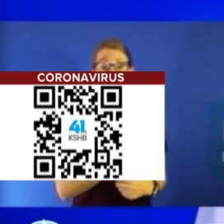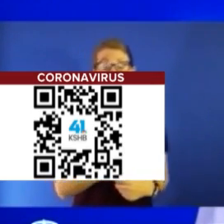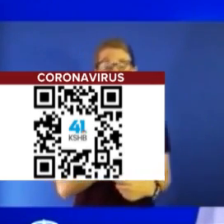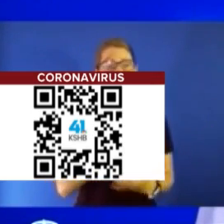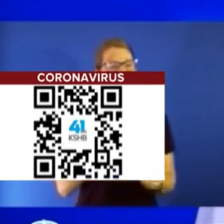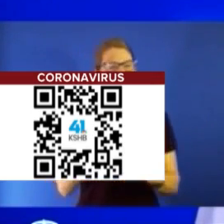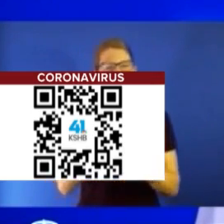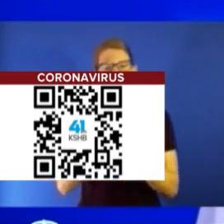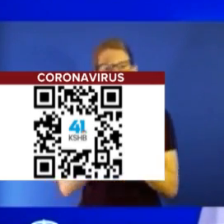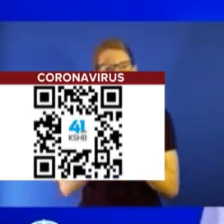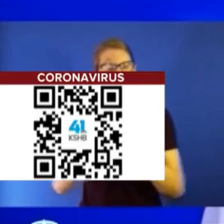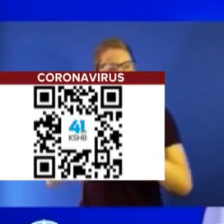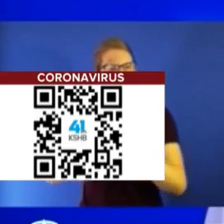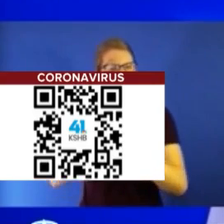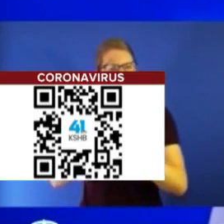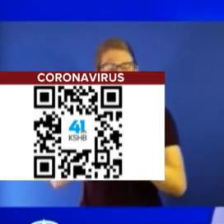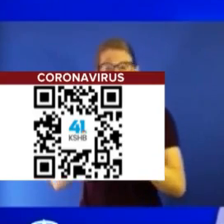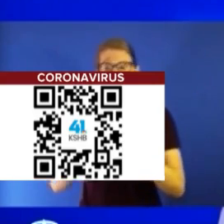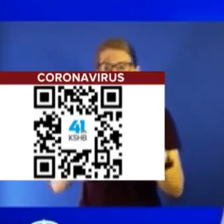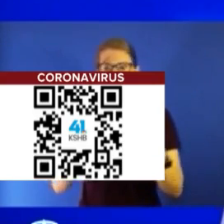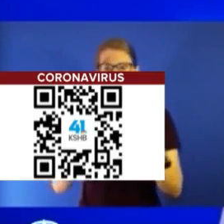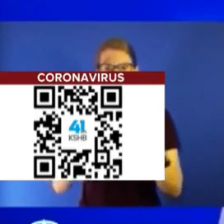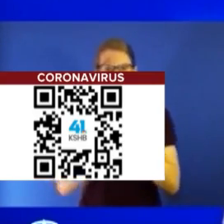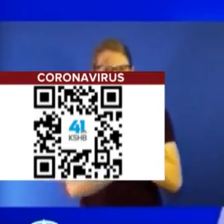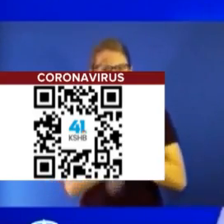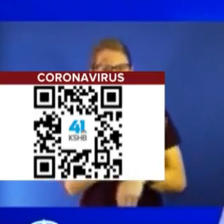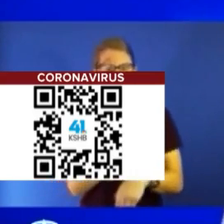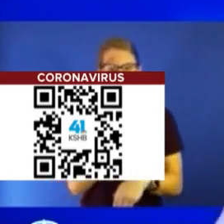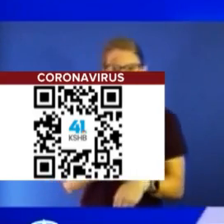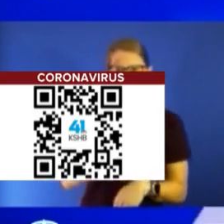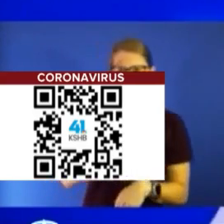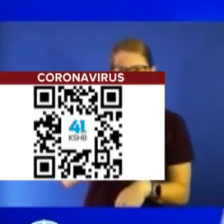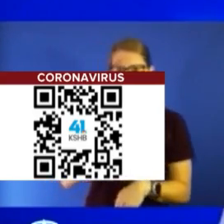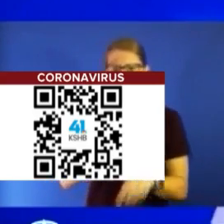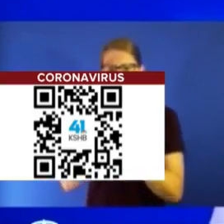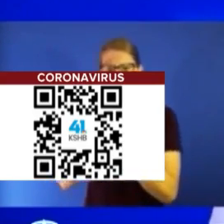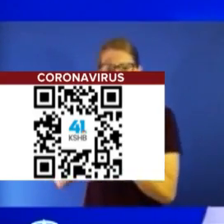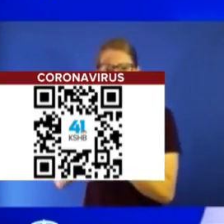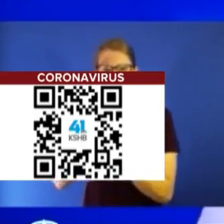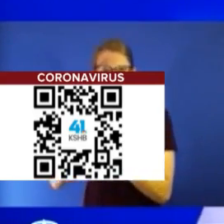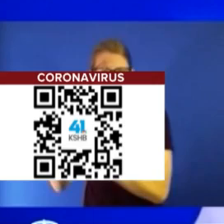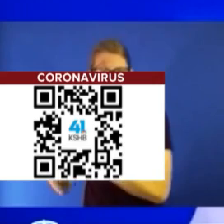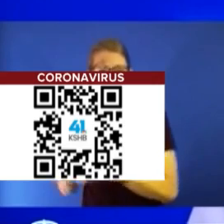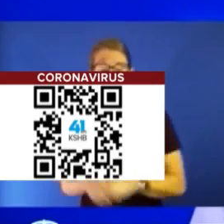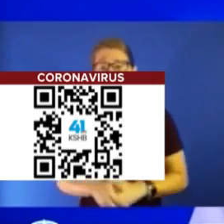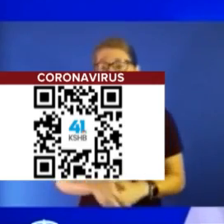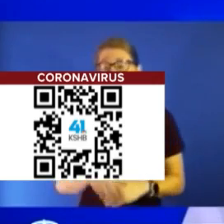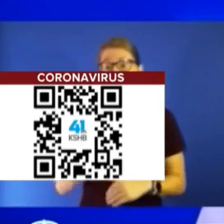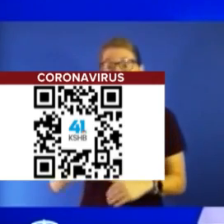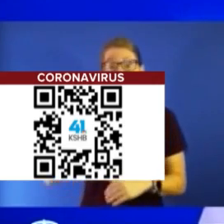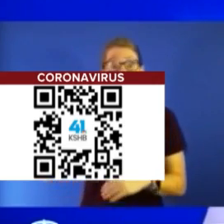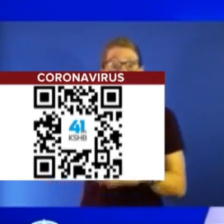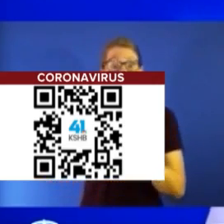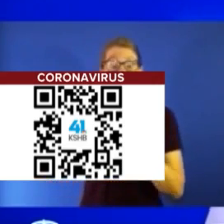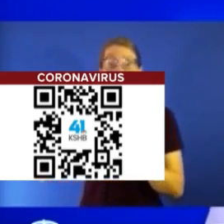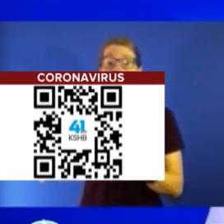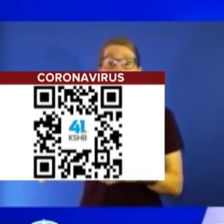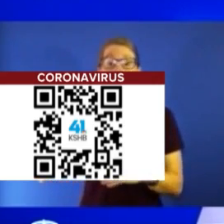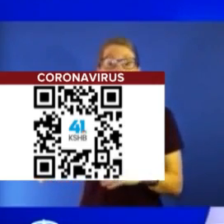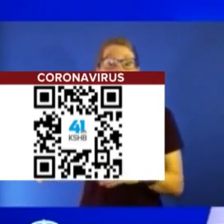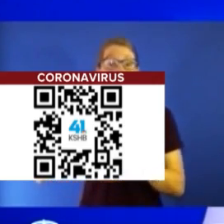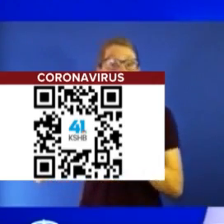protection against hospitalization, severe disease, and death. Maybe less so if you are in that population 65 and older. But